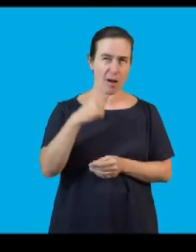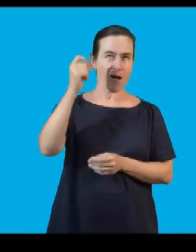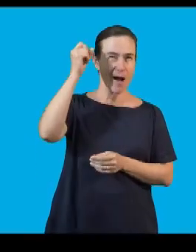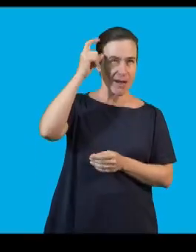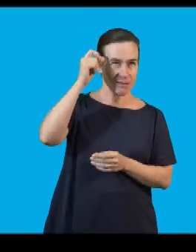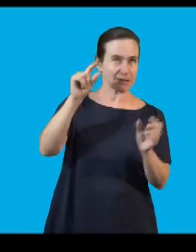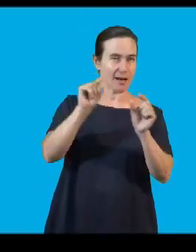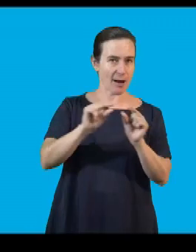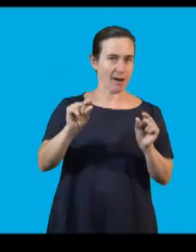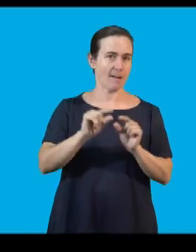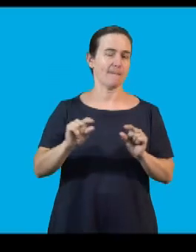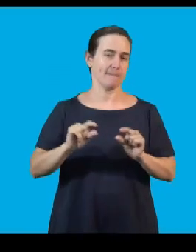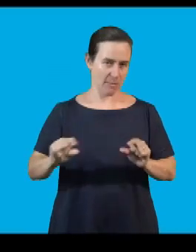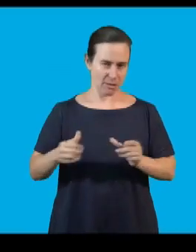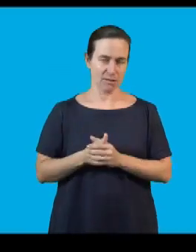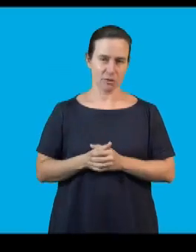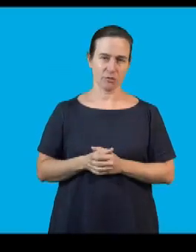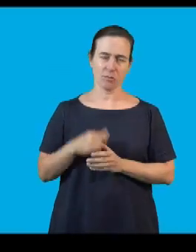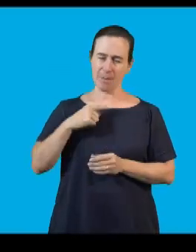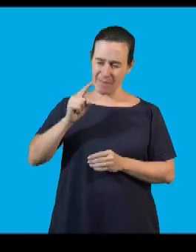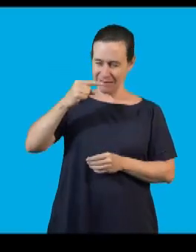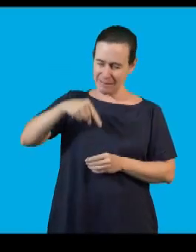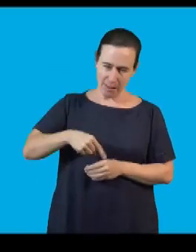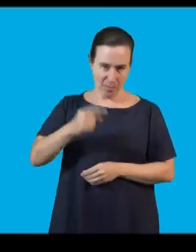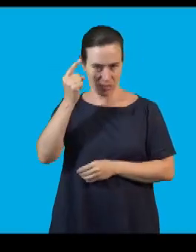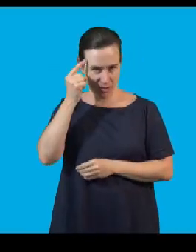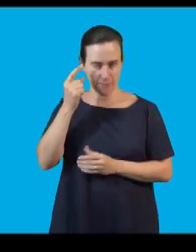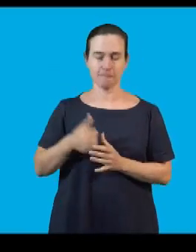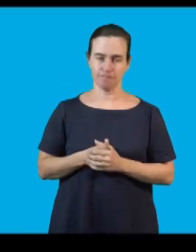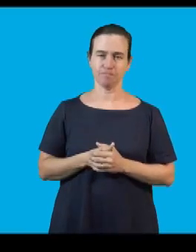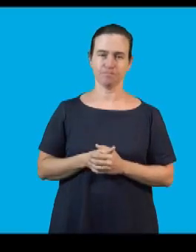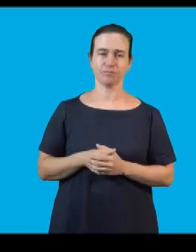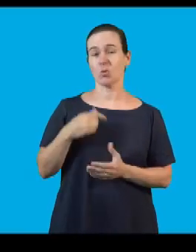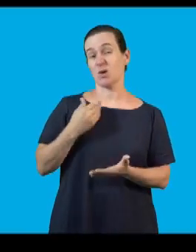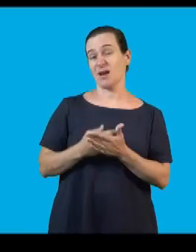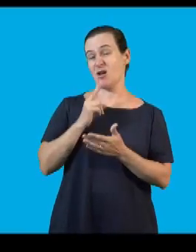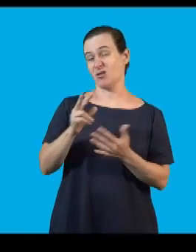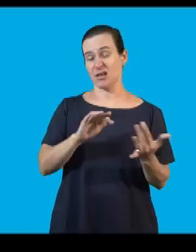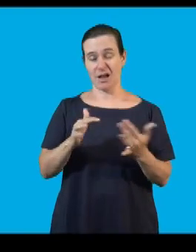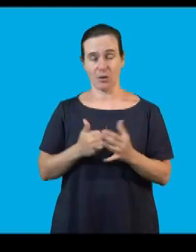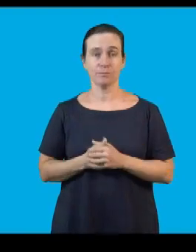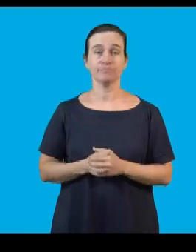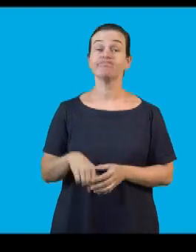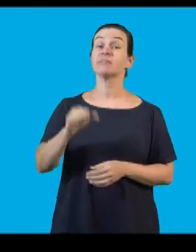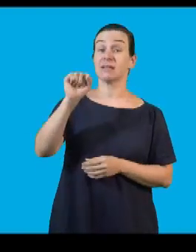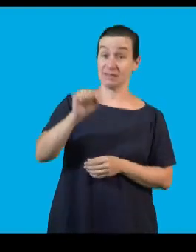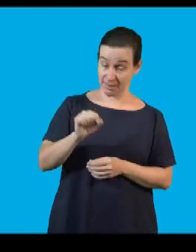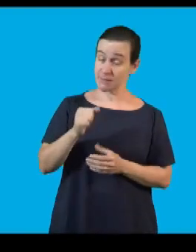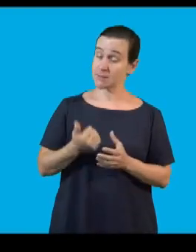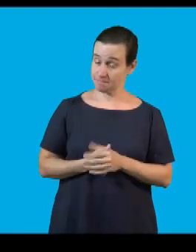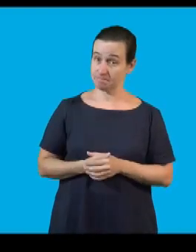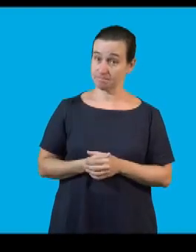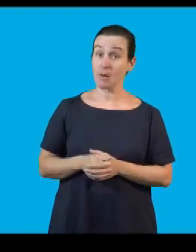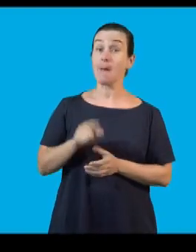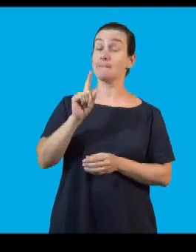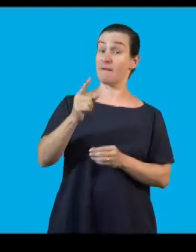the message that is shaped by what the cartoon has portrayed. All right, so let's look at our response. Our solution says